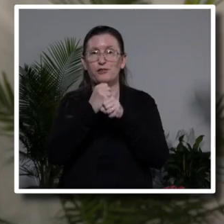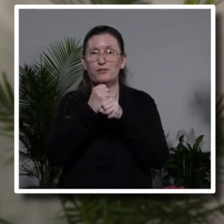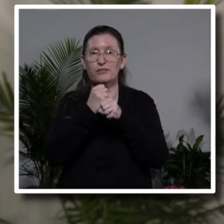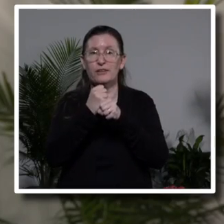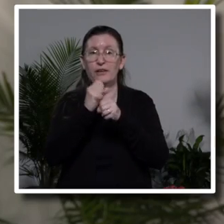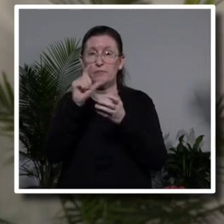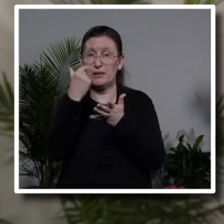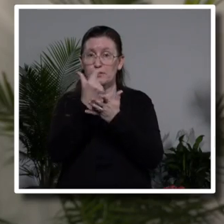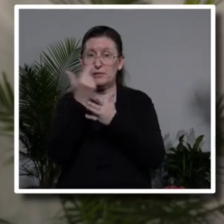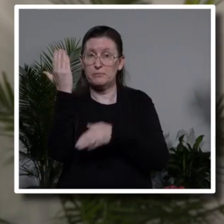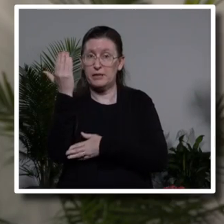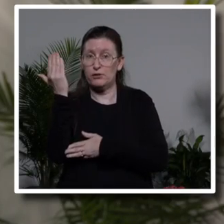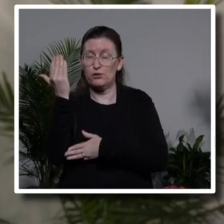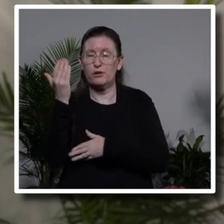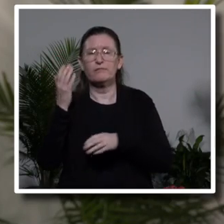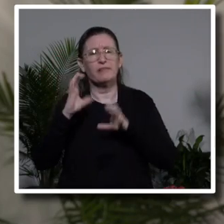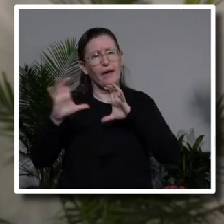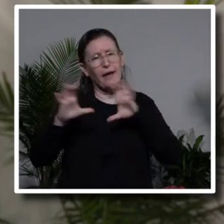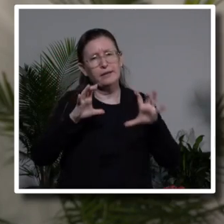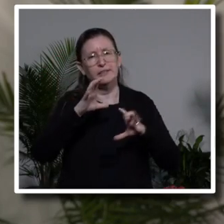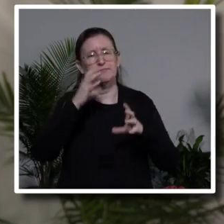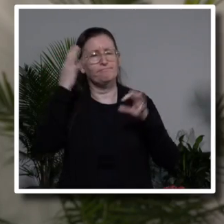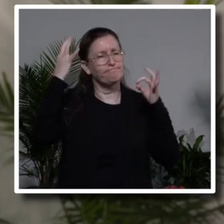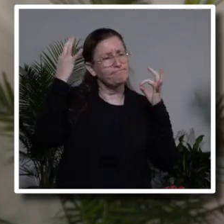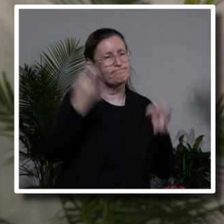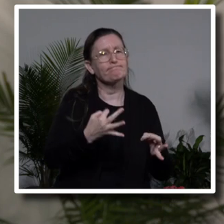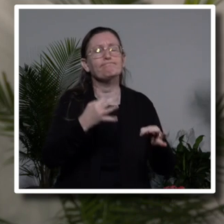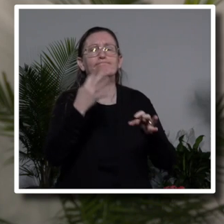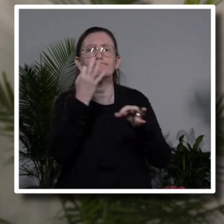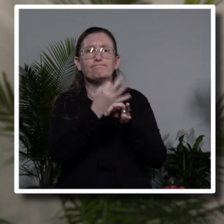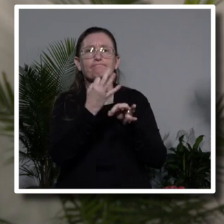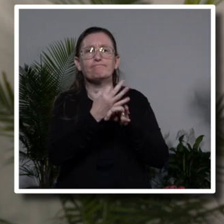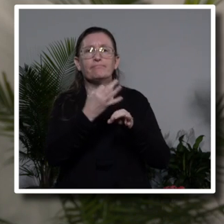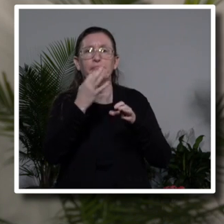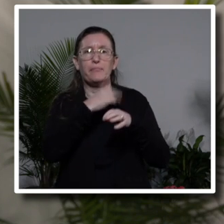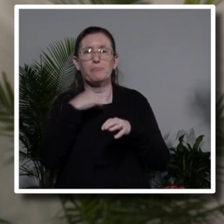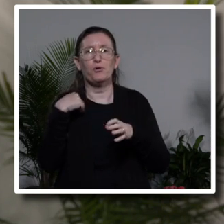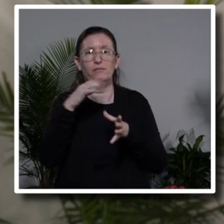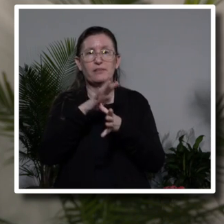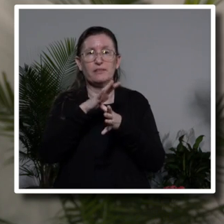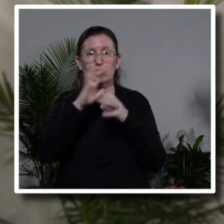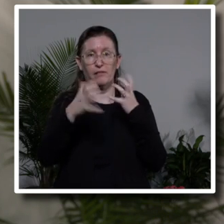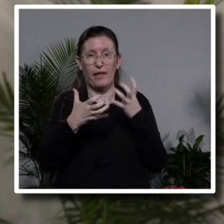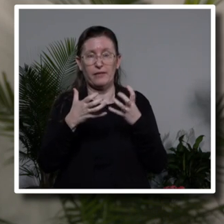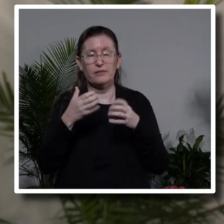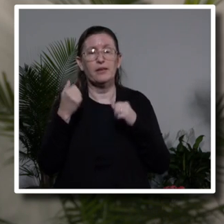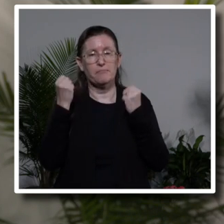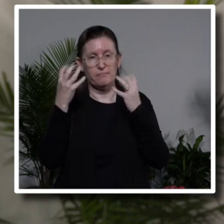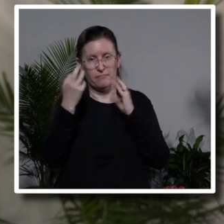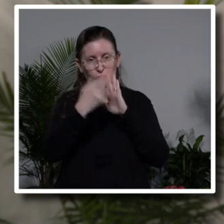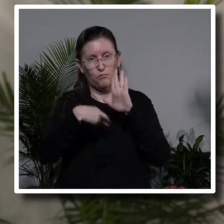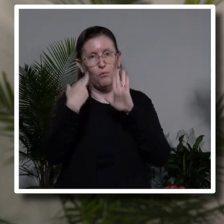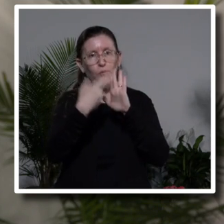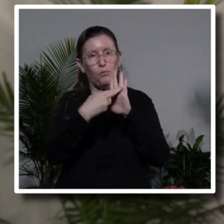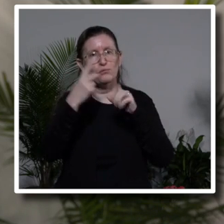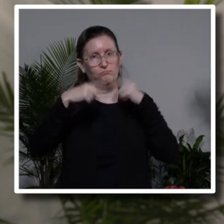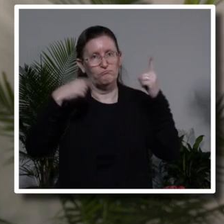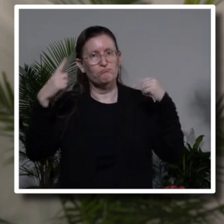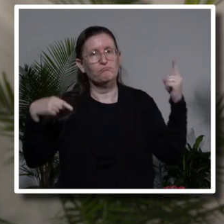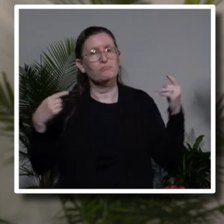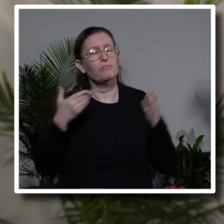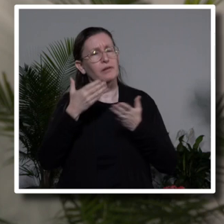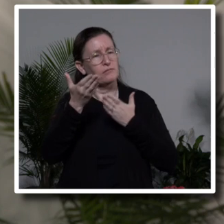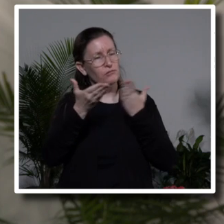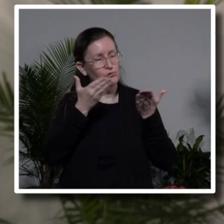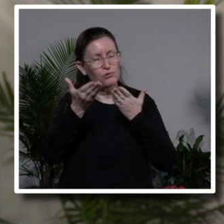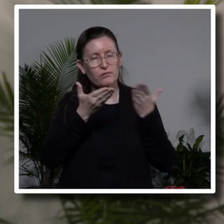This year's commencement speaker is an active and dedicated member of the senior class. He has served in a variety of roles and is committed